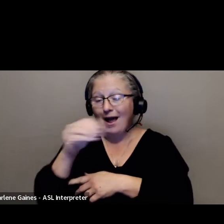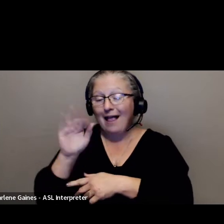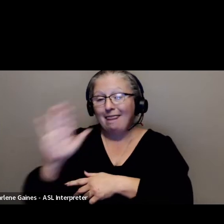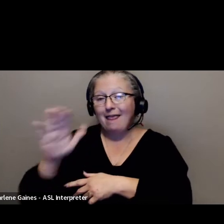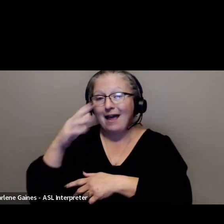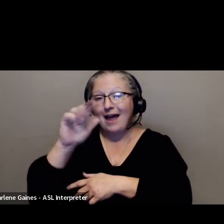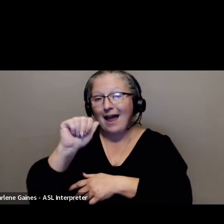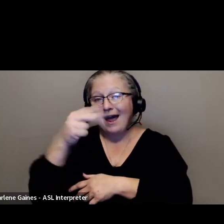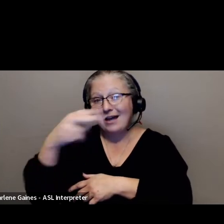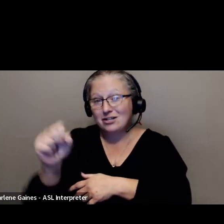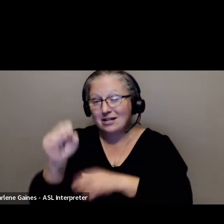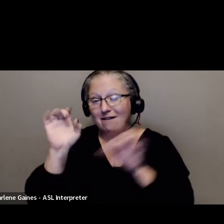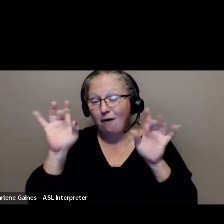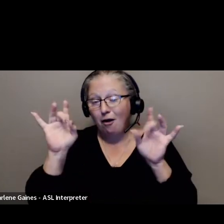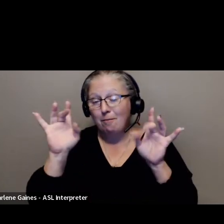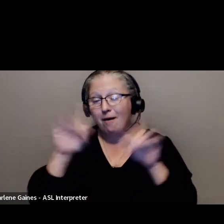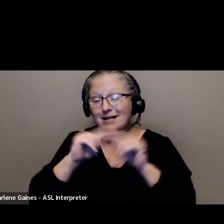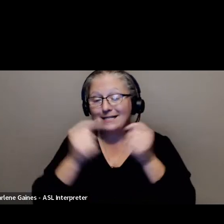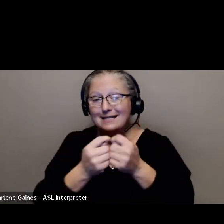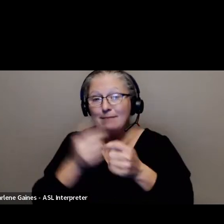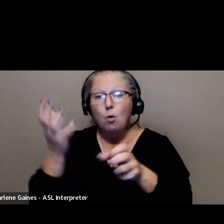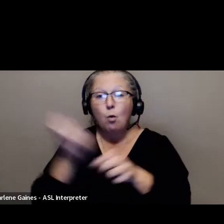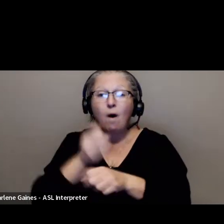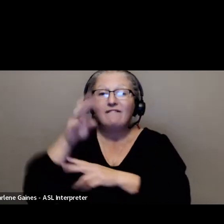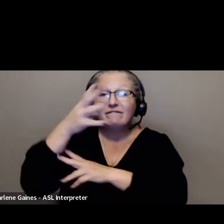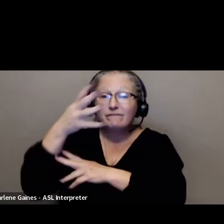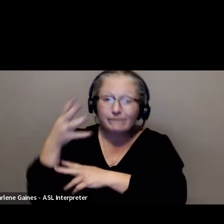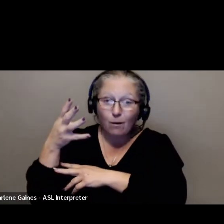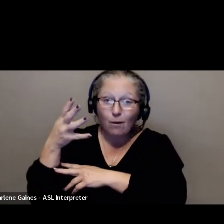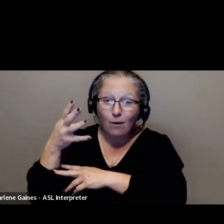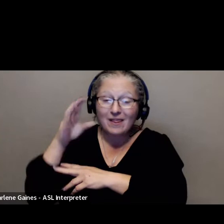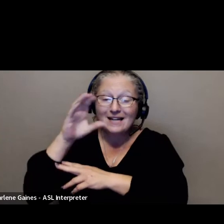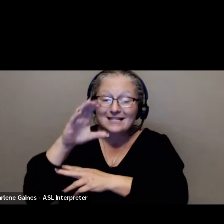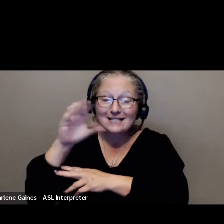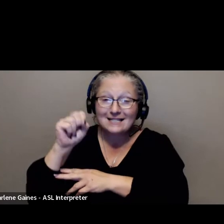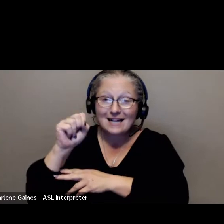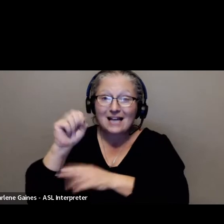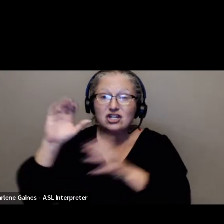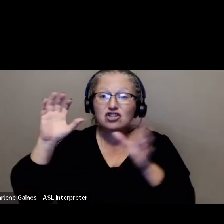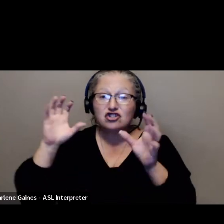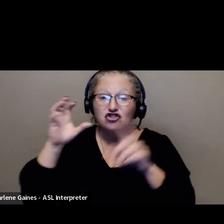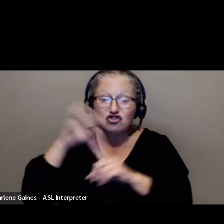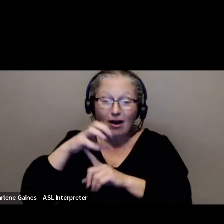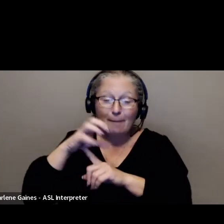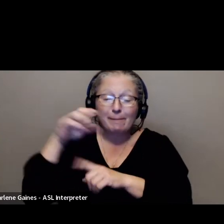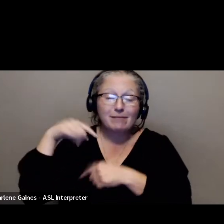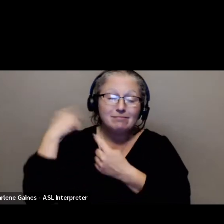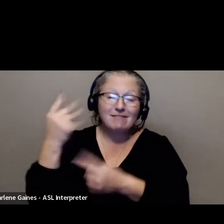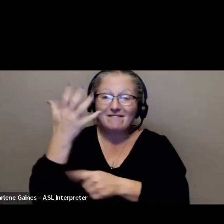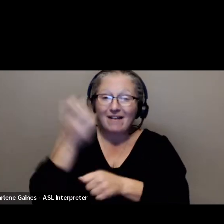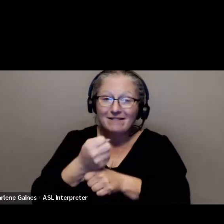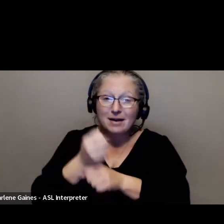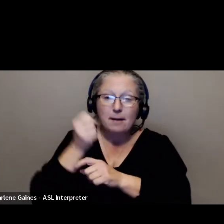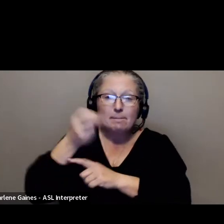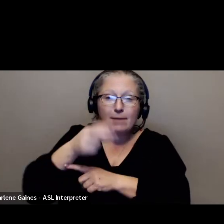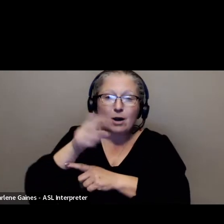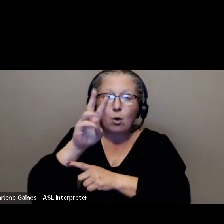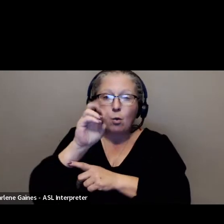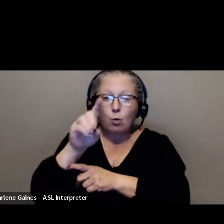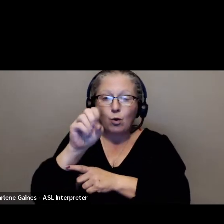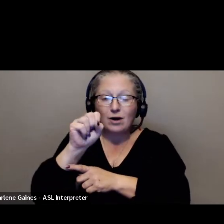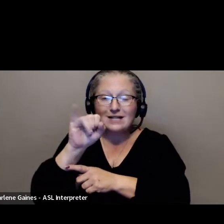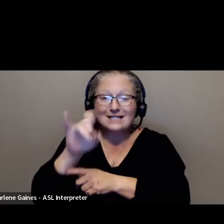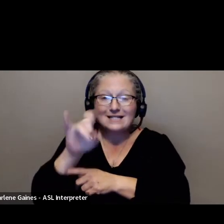AHS volleyball team. They won its 4th CCS Division II championship in 5 years, defeating Woodside in 4